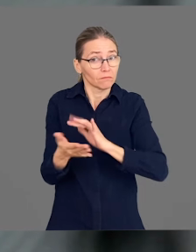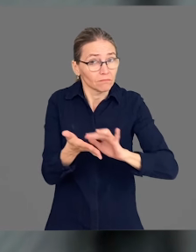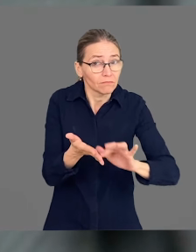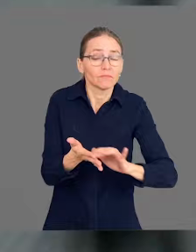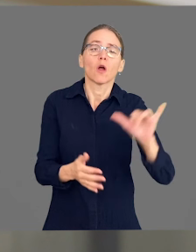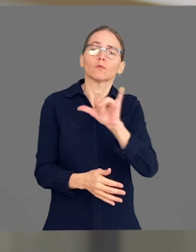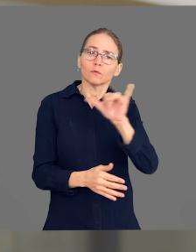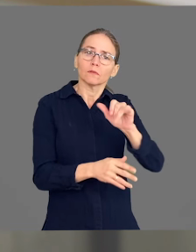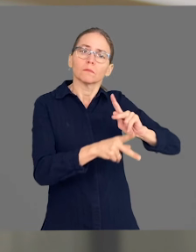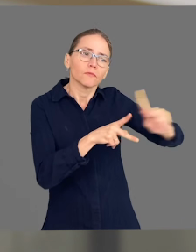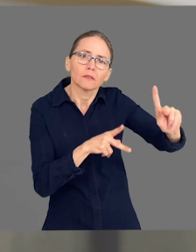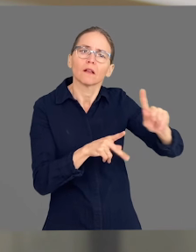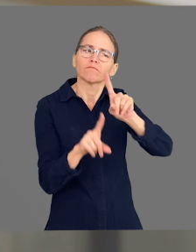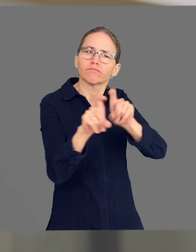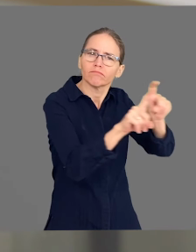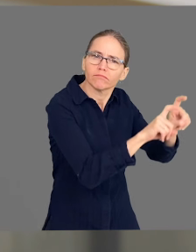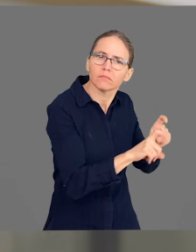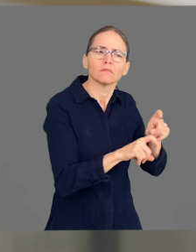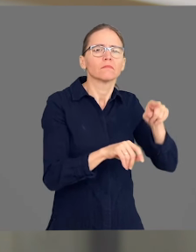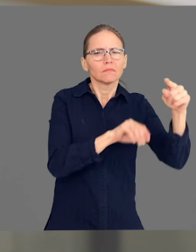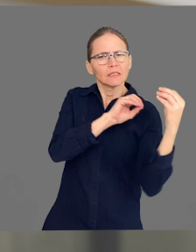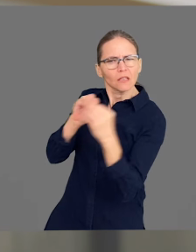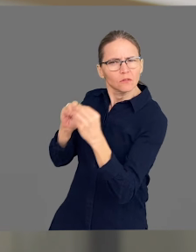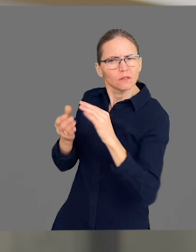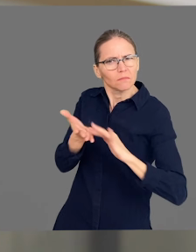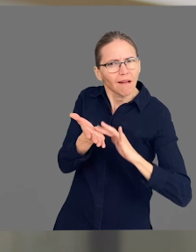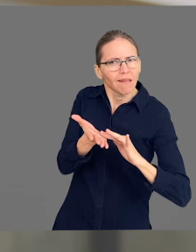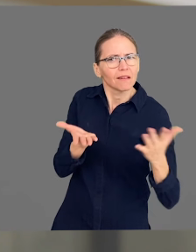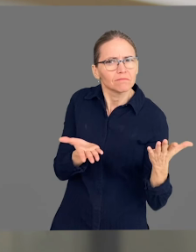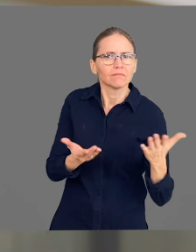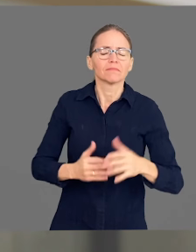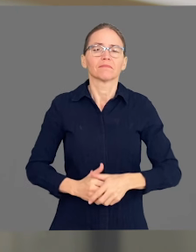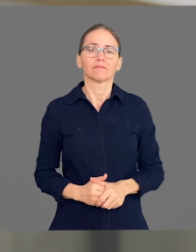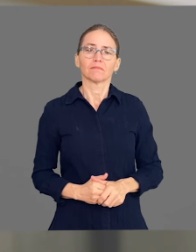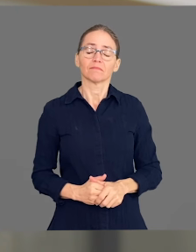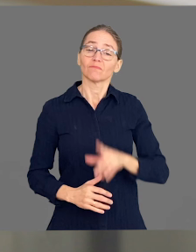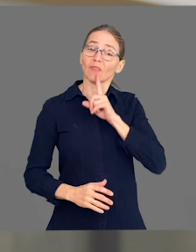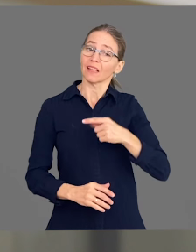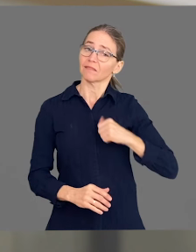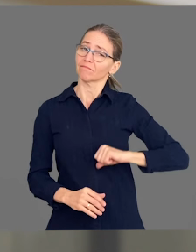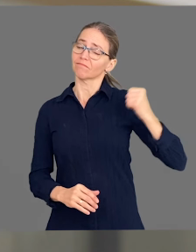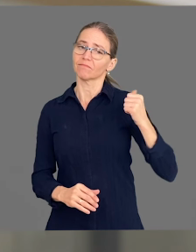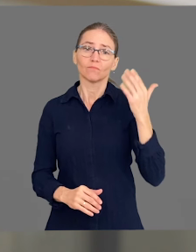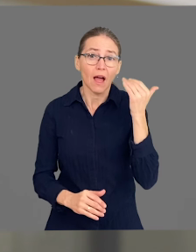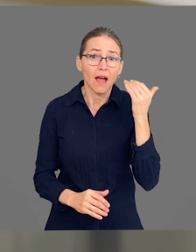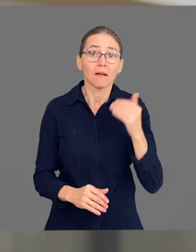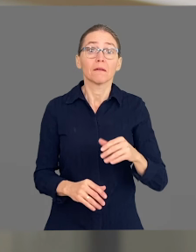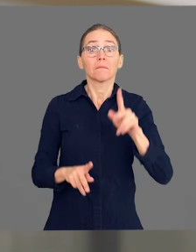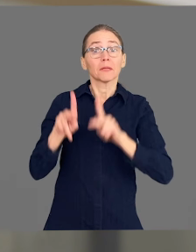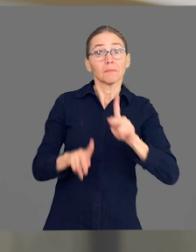project. I'm most proud of the fact that we really incorporated the voices